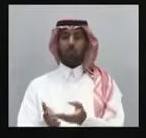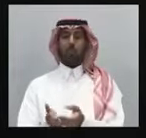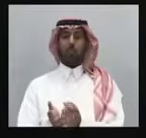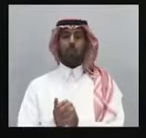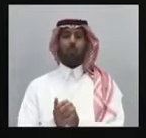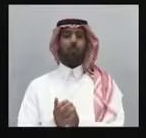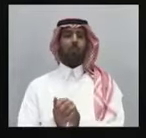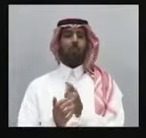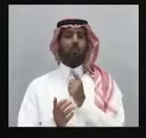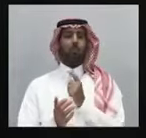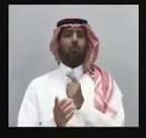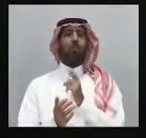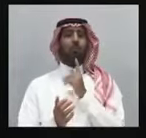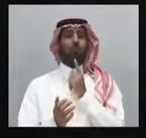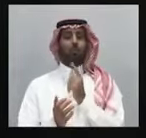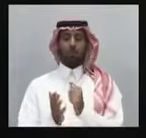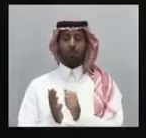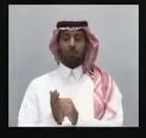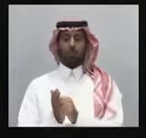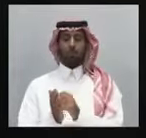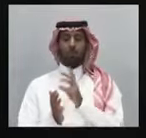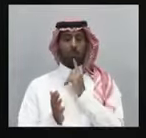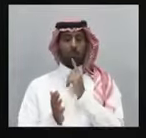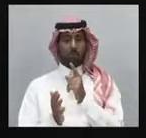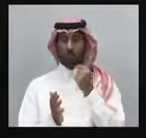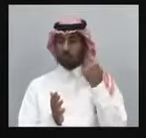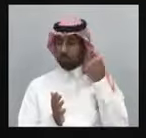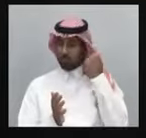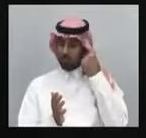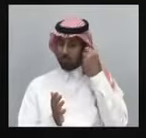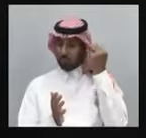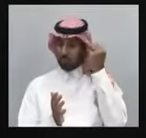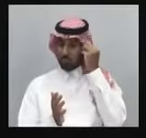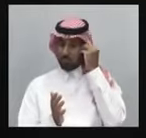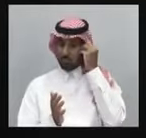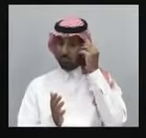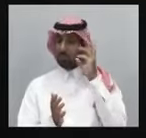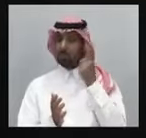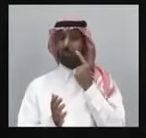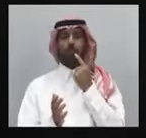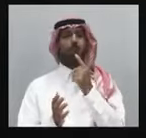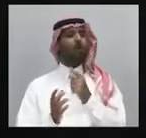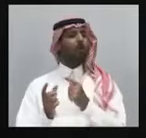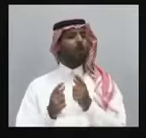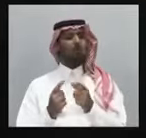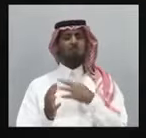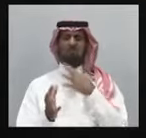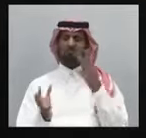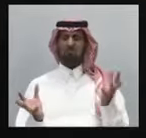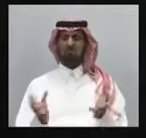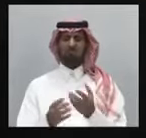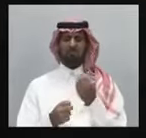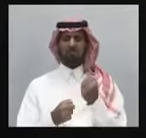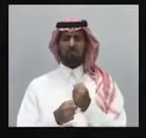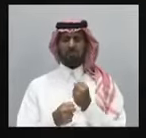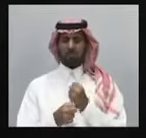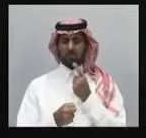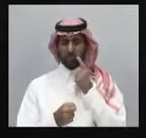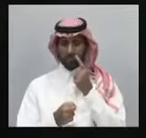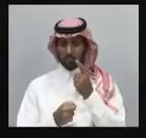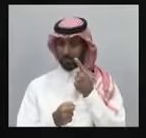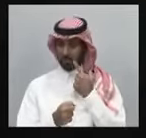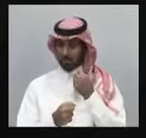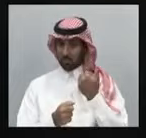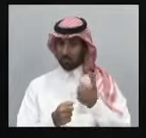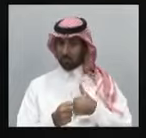And the homework was think about an interesting or unusual job, something that you feel that